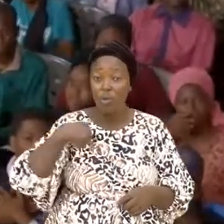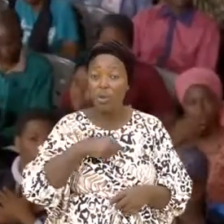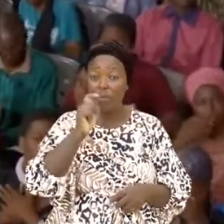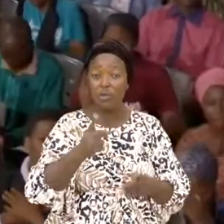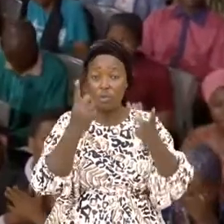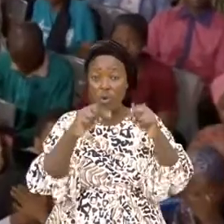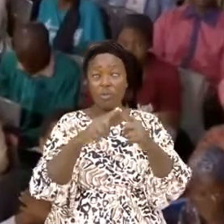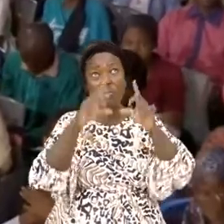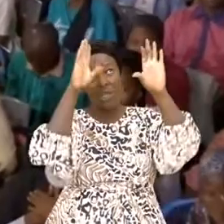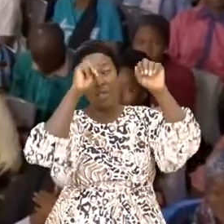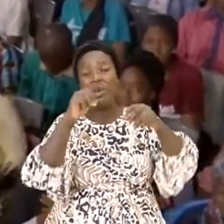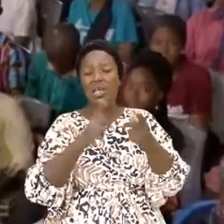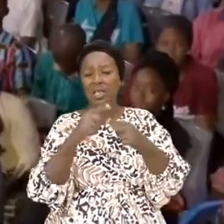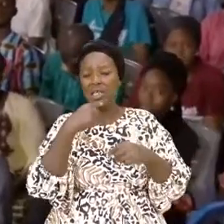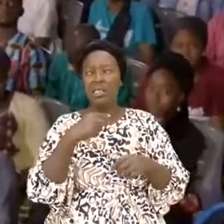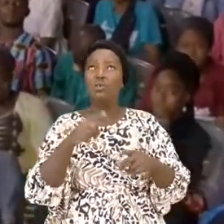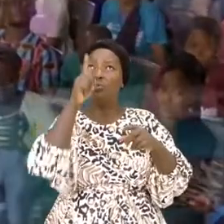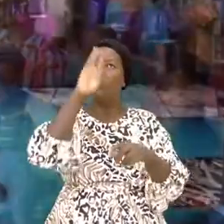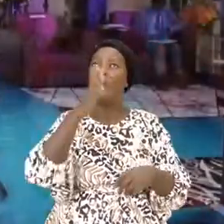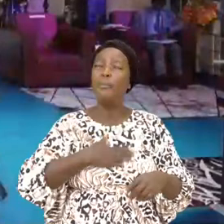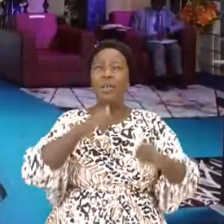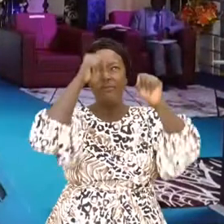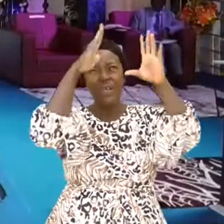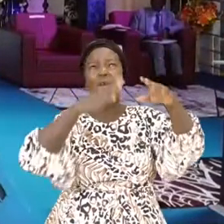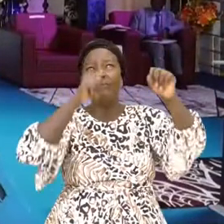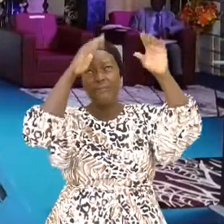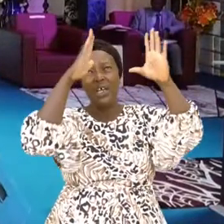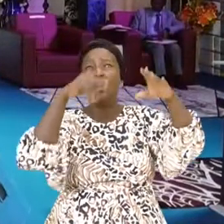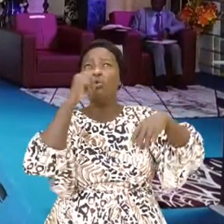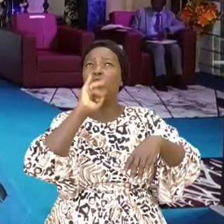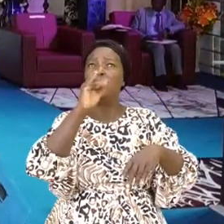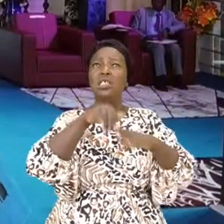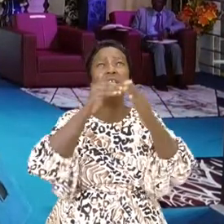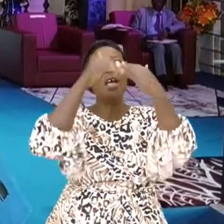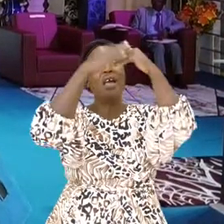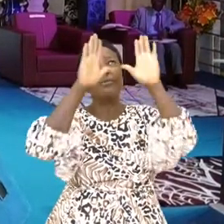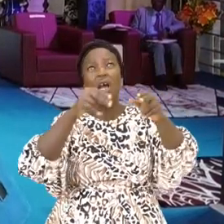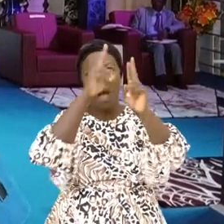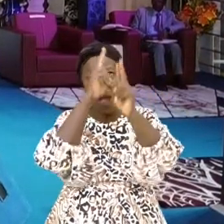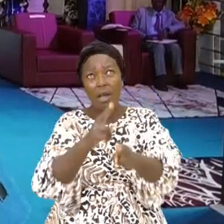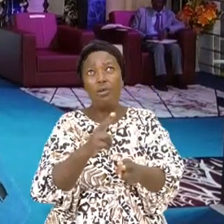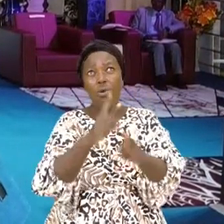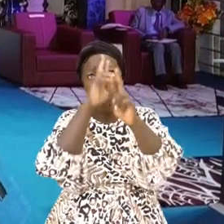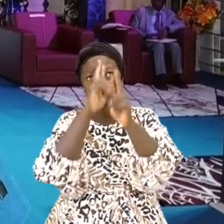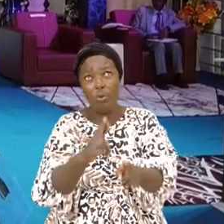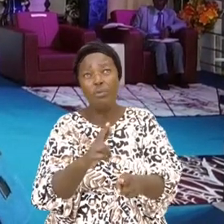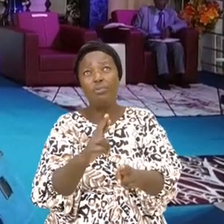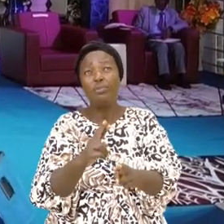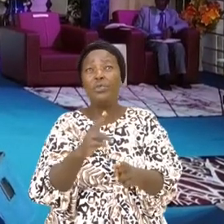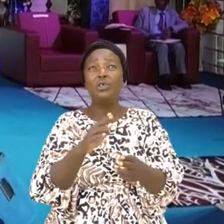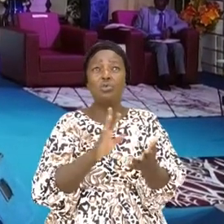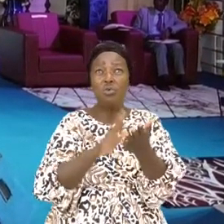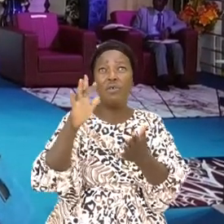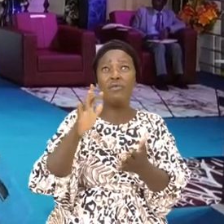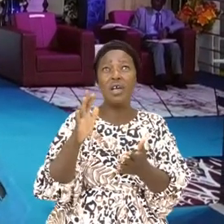him and say, you are my Father. Father, who art in heaven, hallowed, honored,